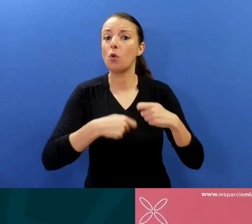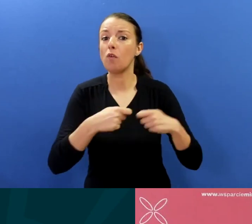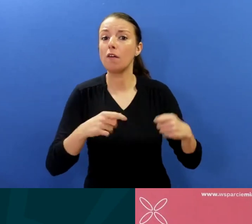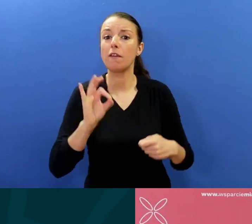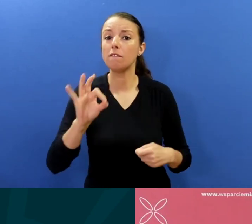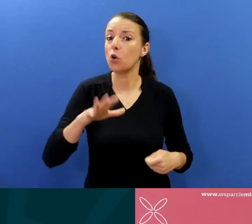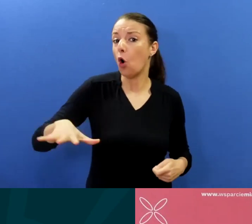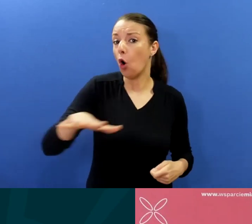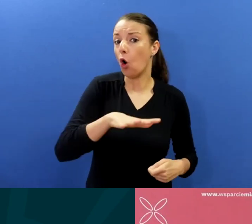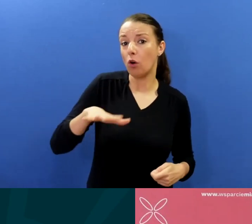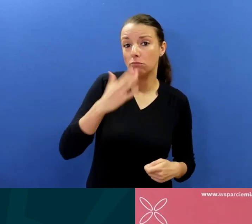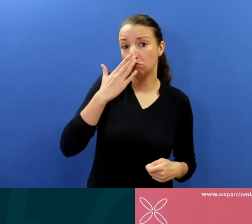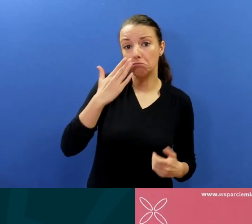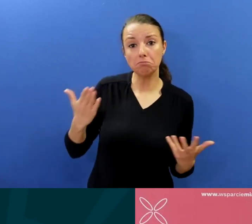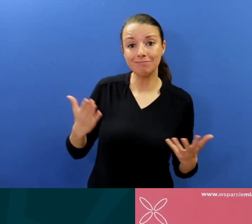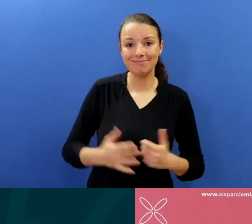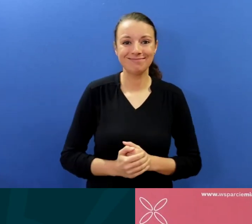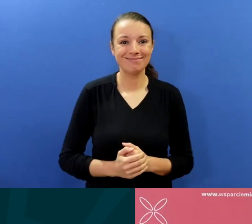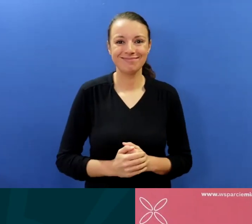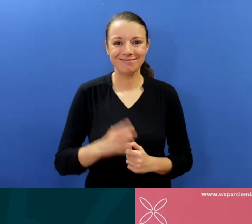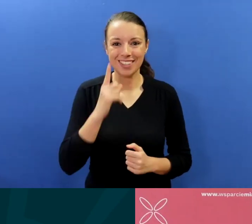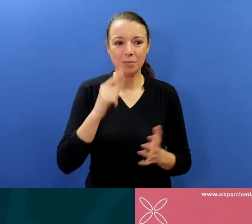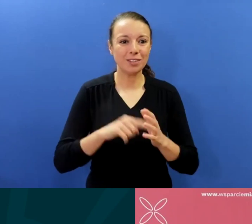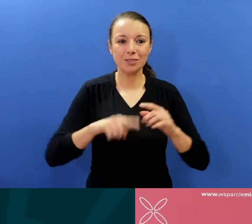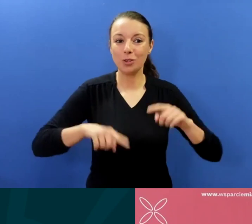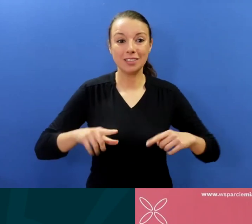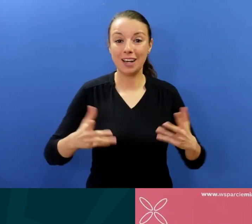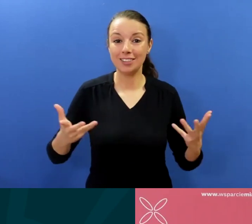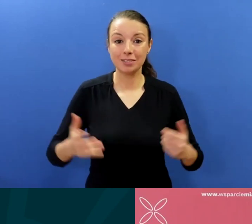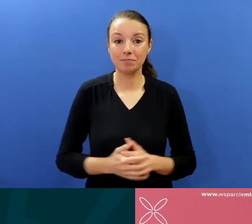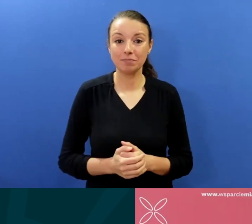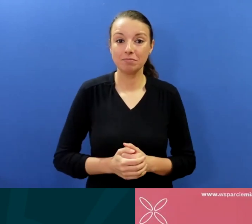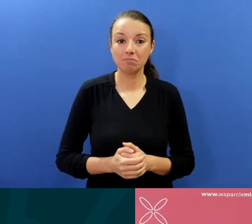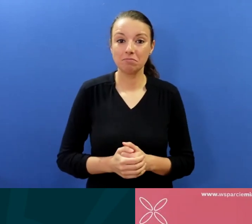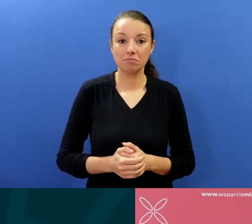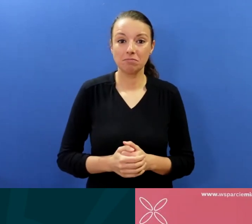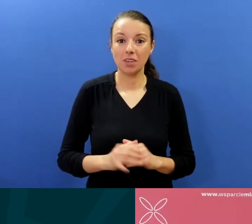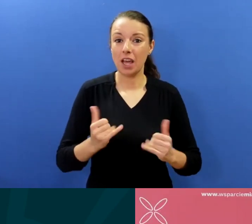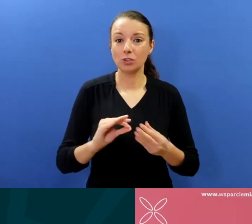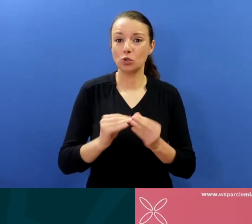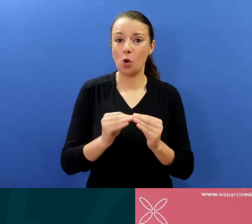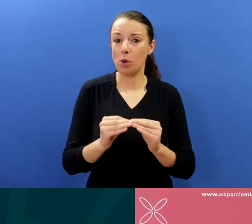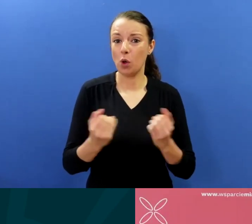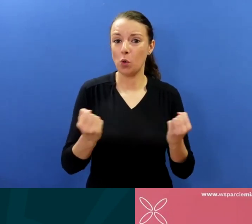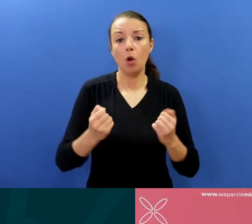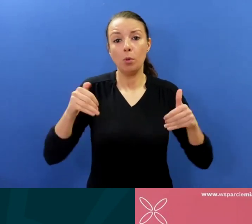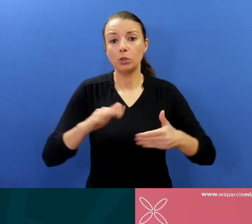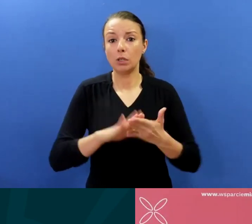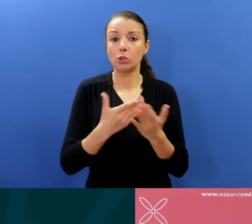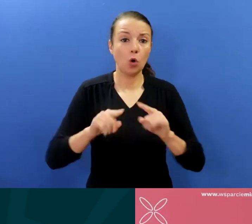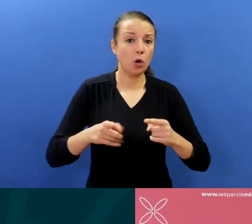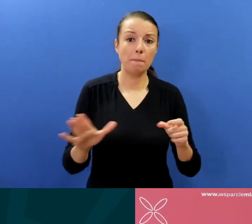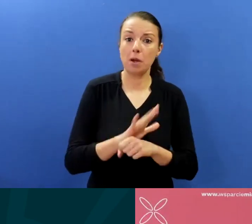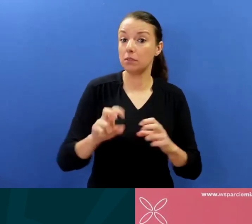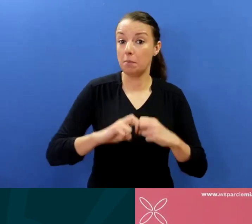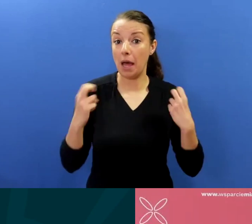on complexity. You will certainly not organize a full citizen assembly because in terms of if you don't have a